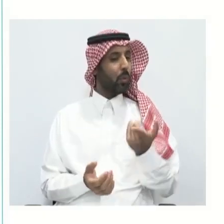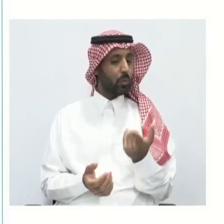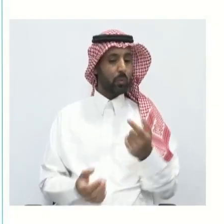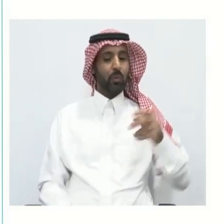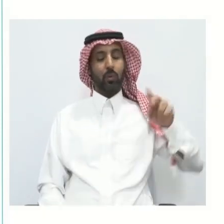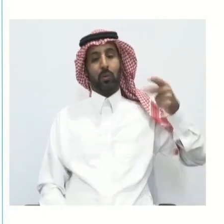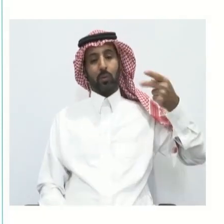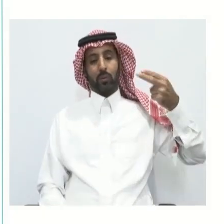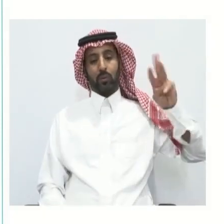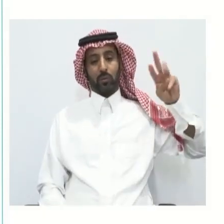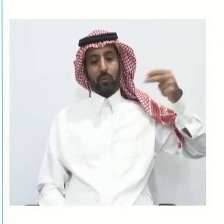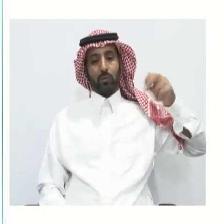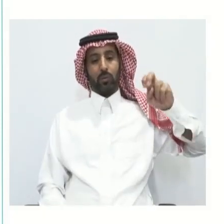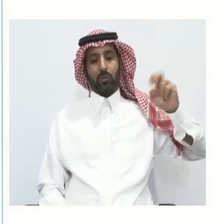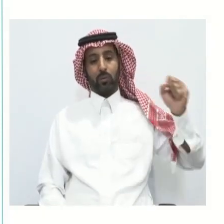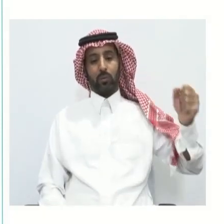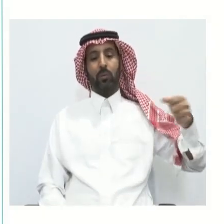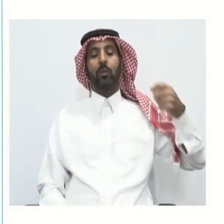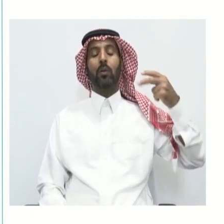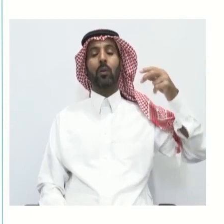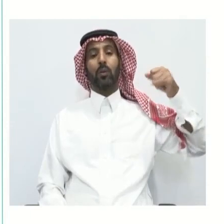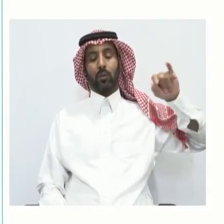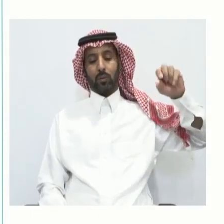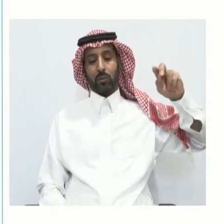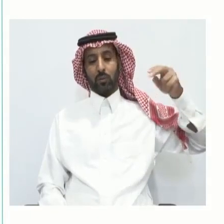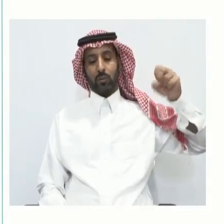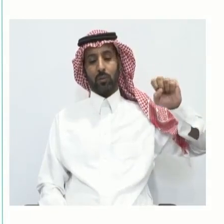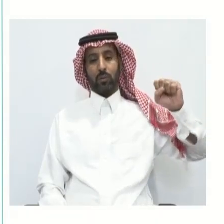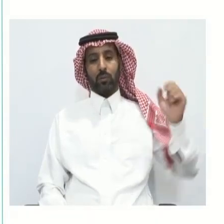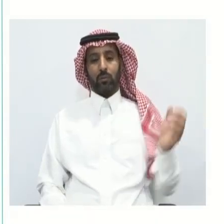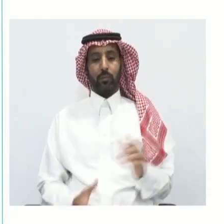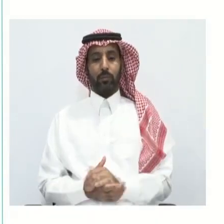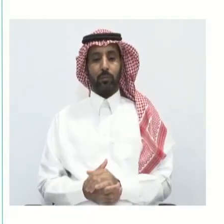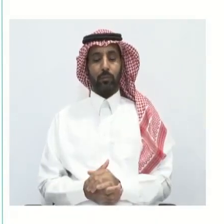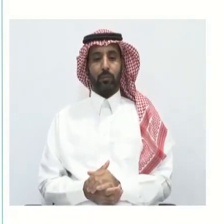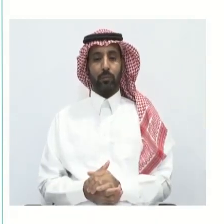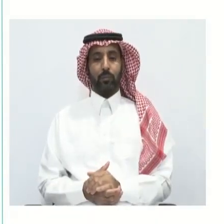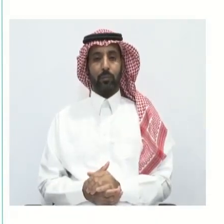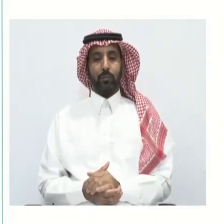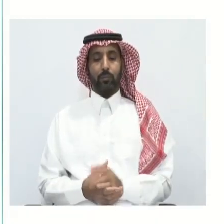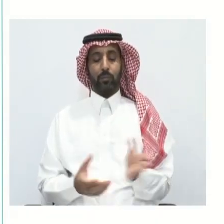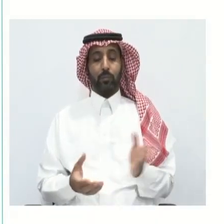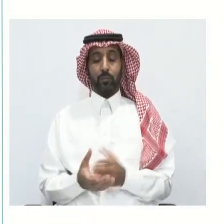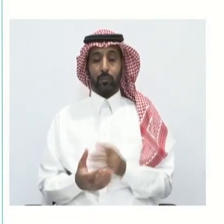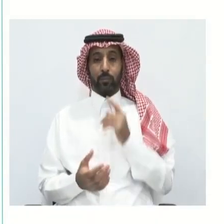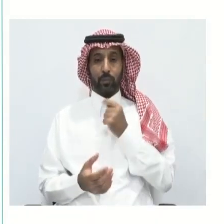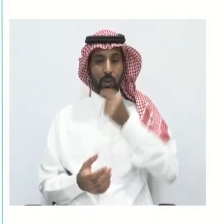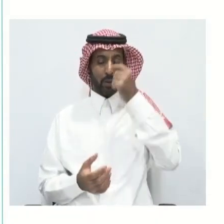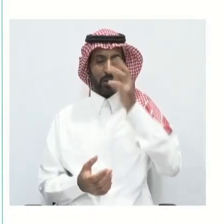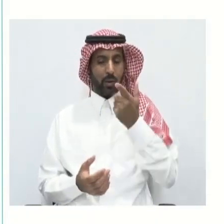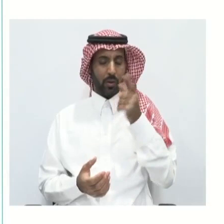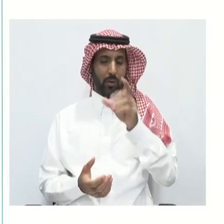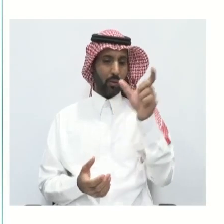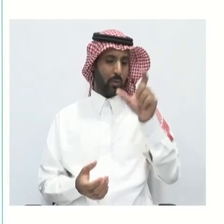to travel with them? You can't use it with are. Next, the position of adjectives.